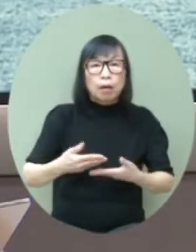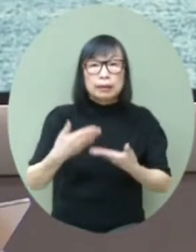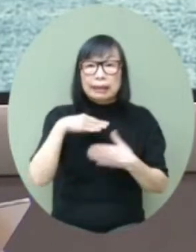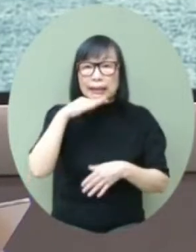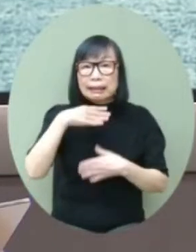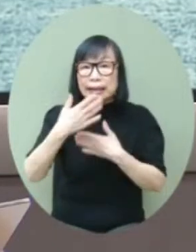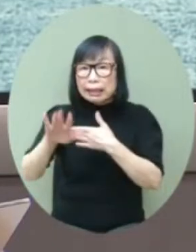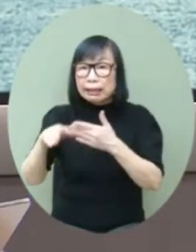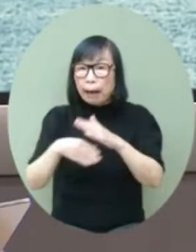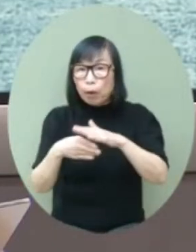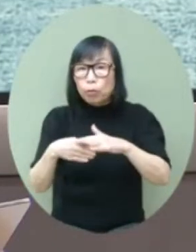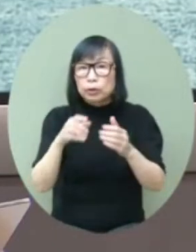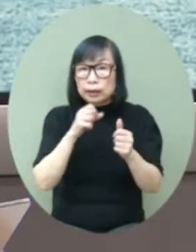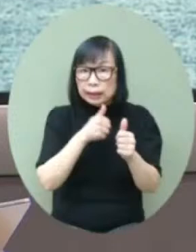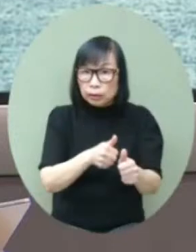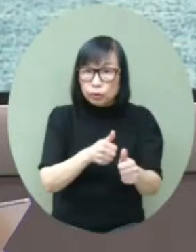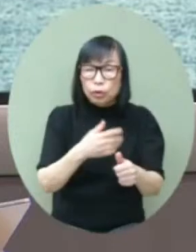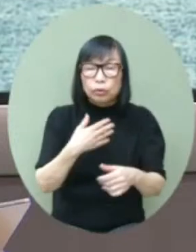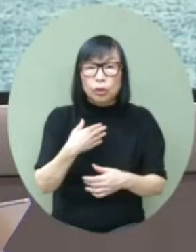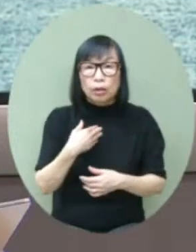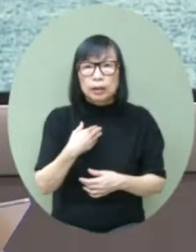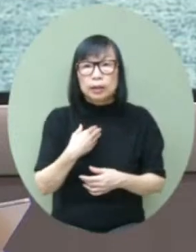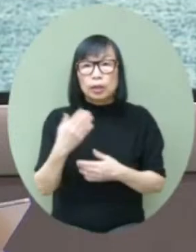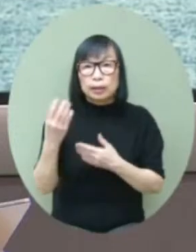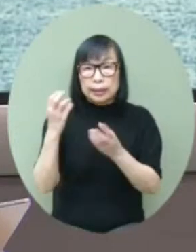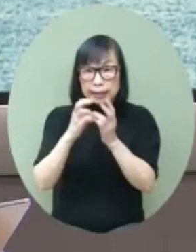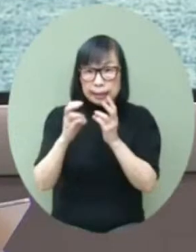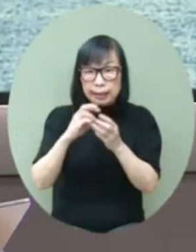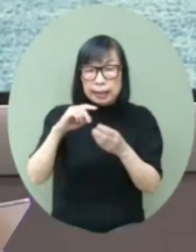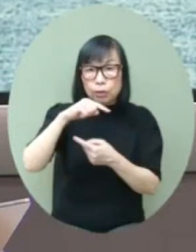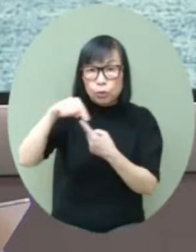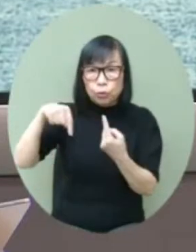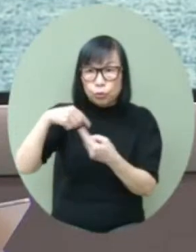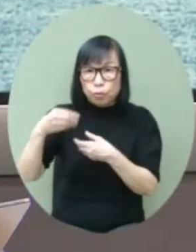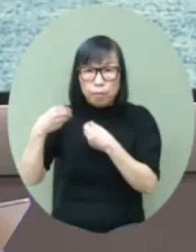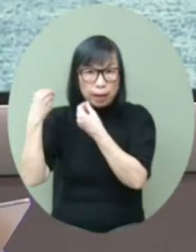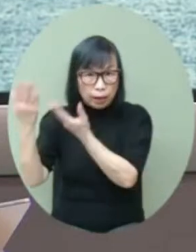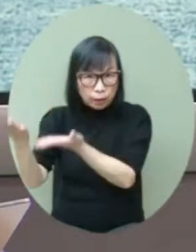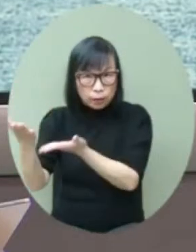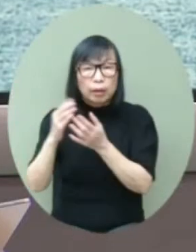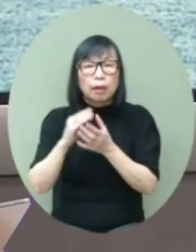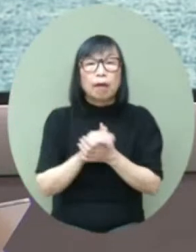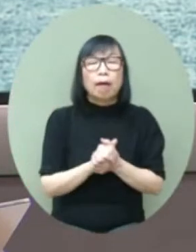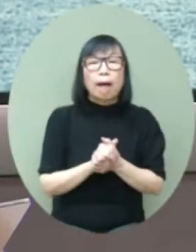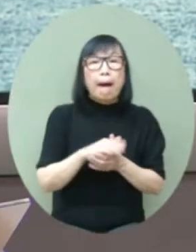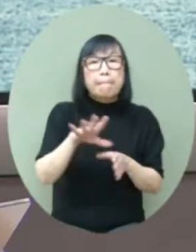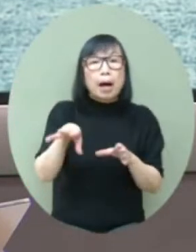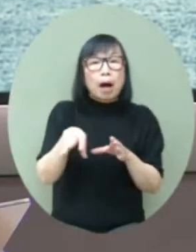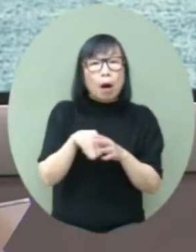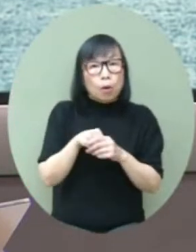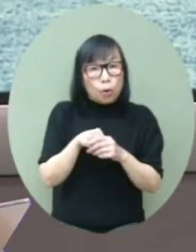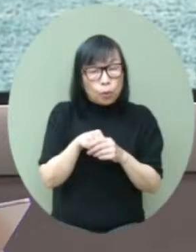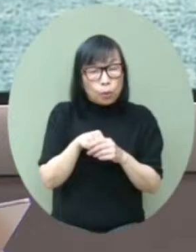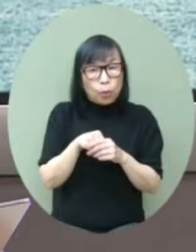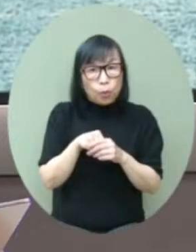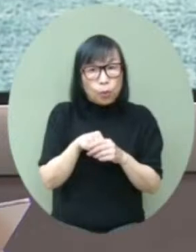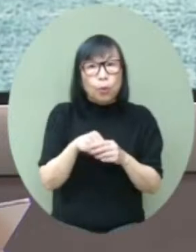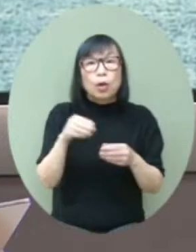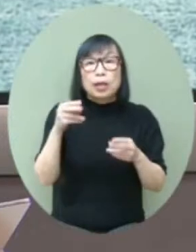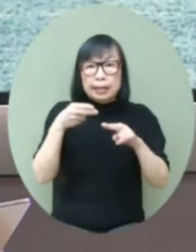we'll pass some information for them, including the conditions of the restaurants serving the guests at that